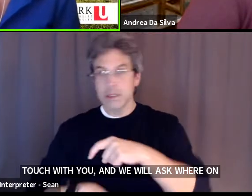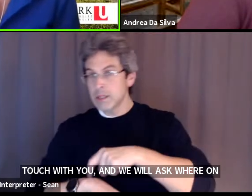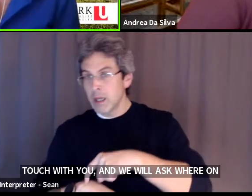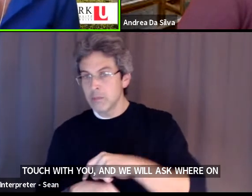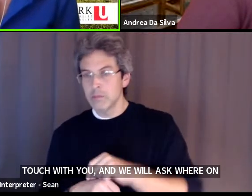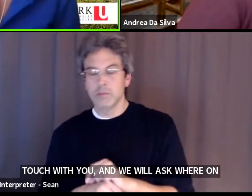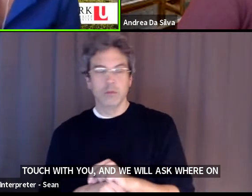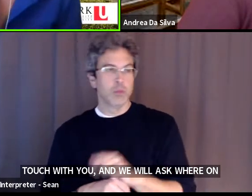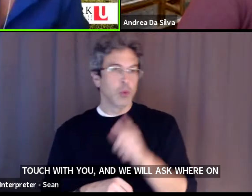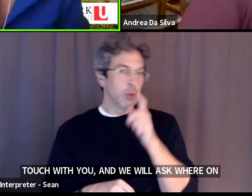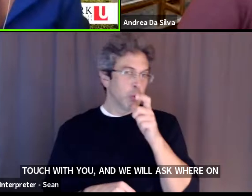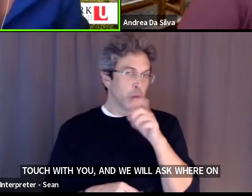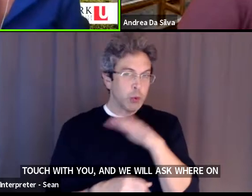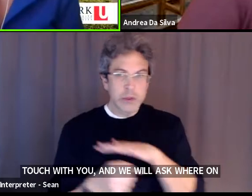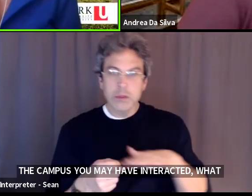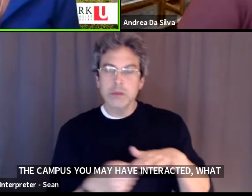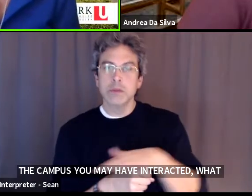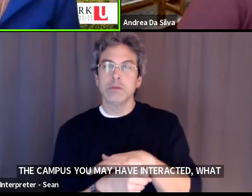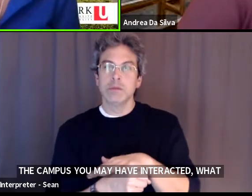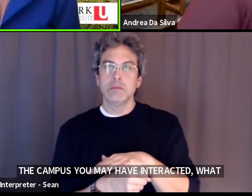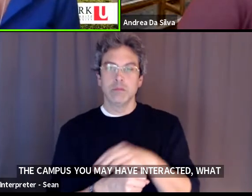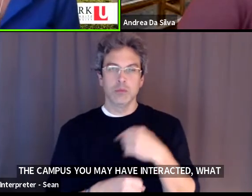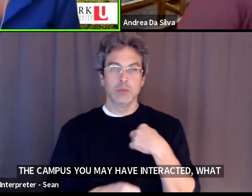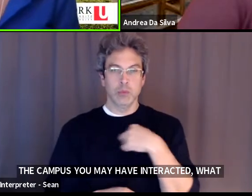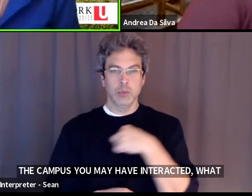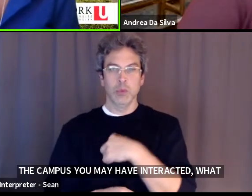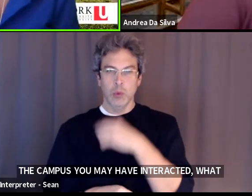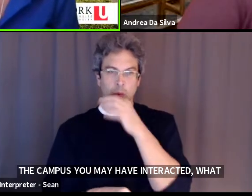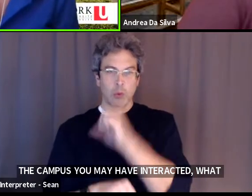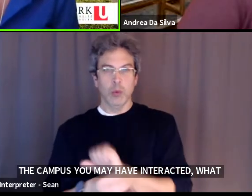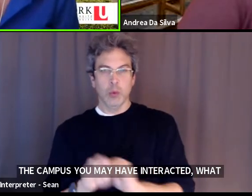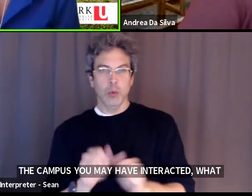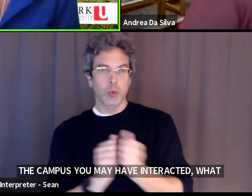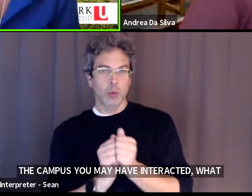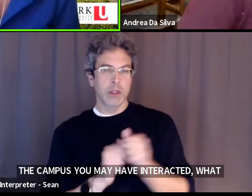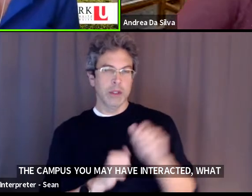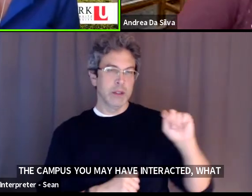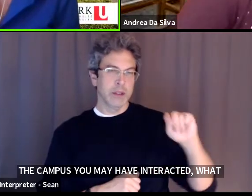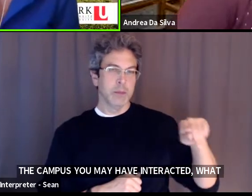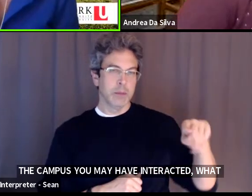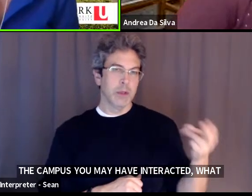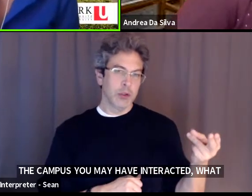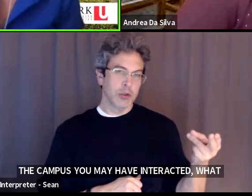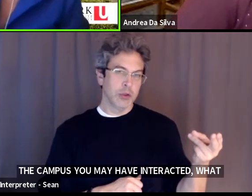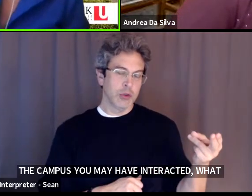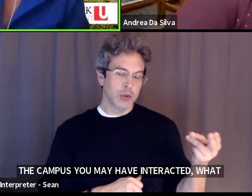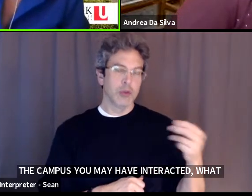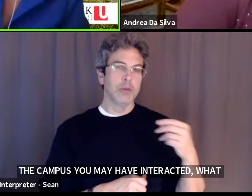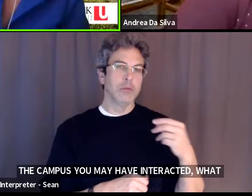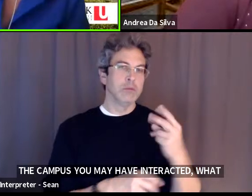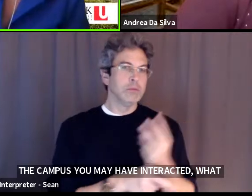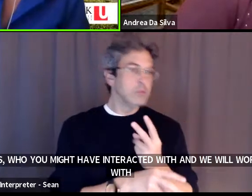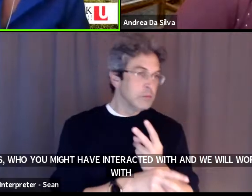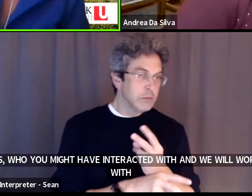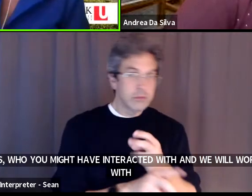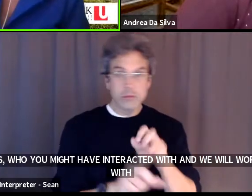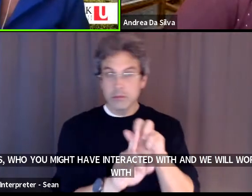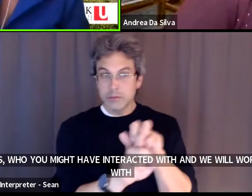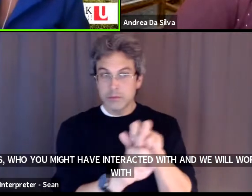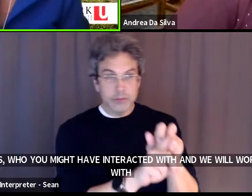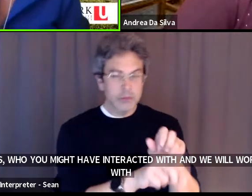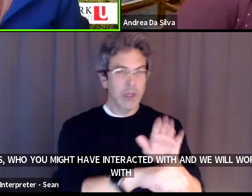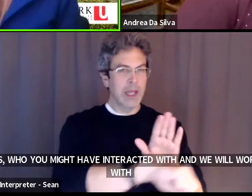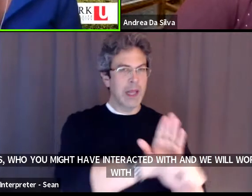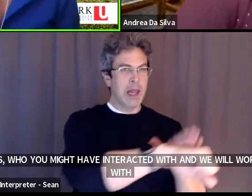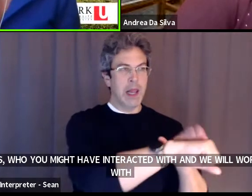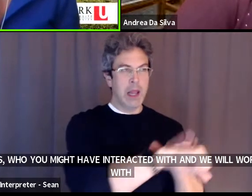might have interacted with, and we will work with Toronto Public Health also to alert individuals